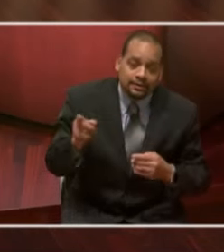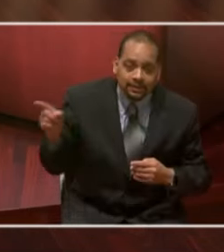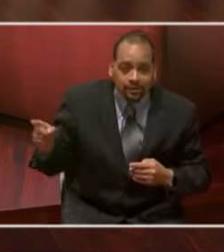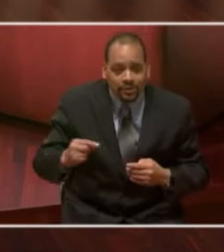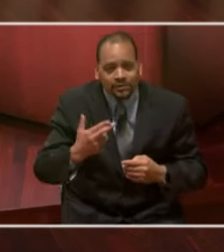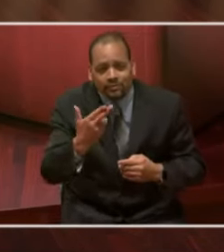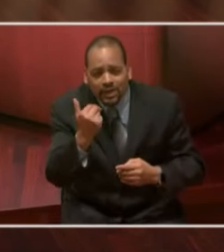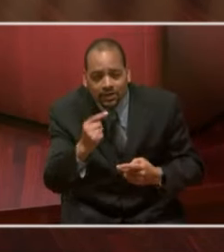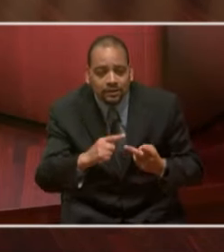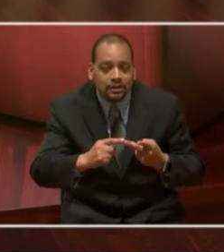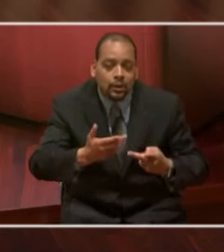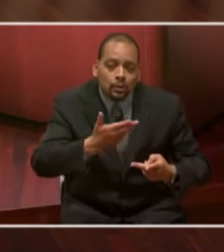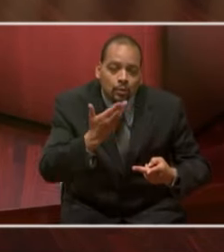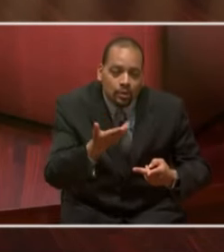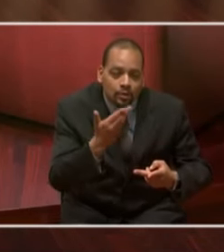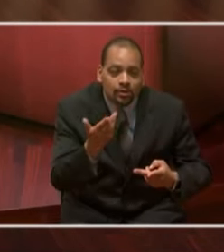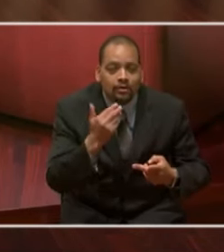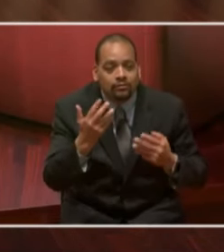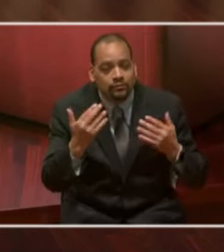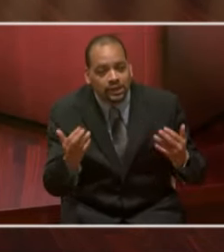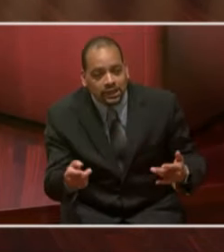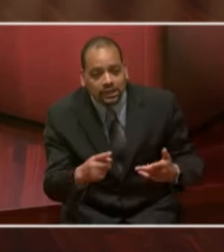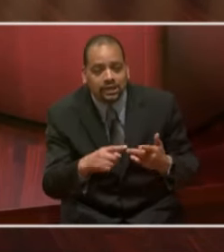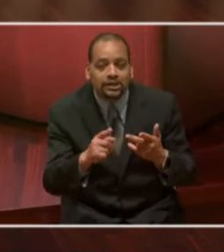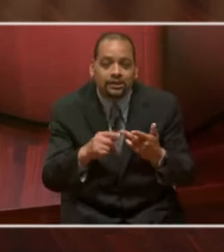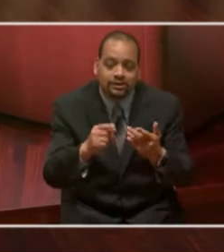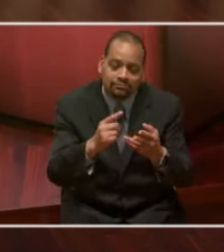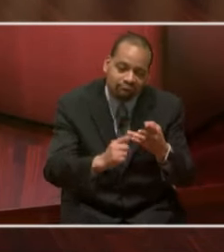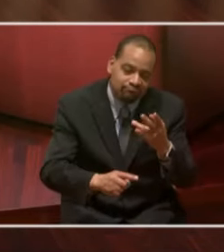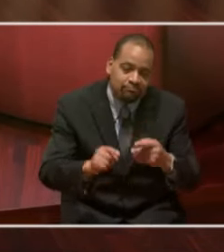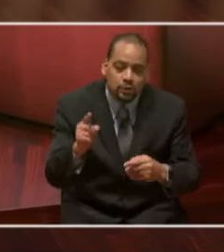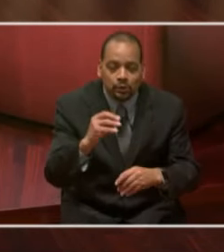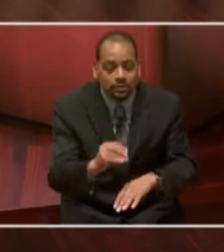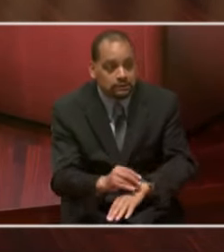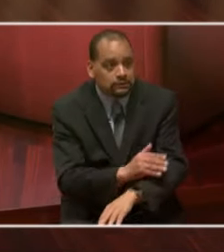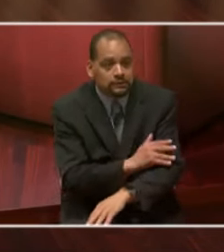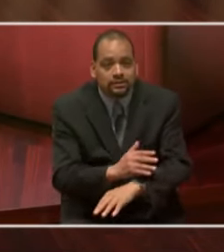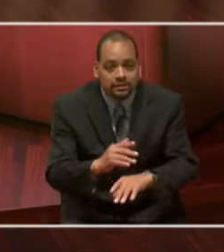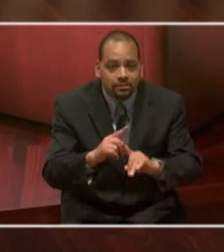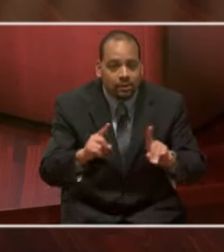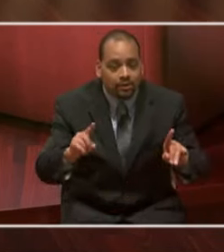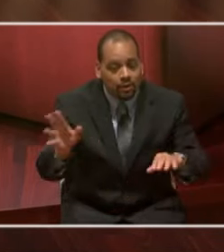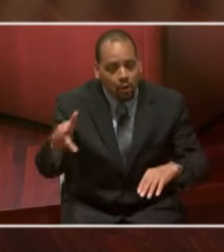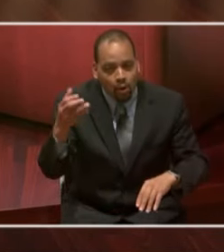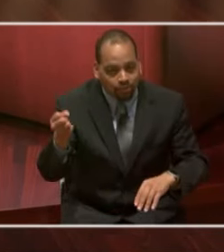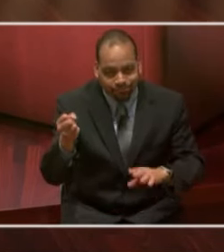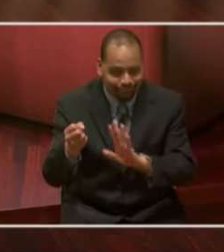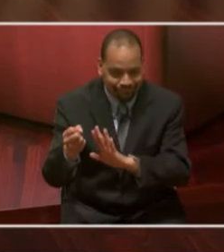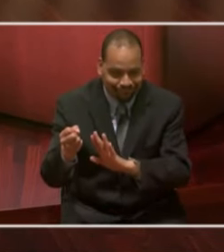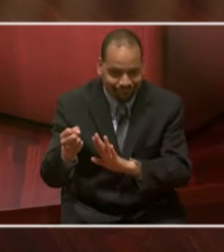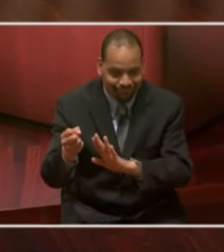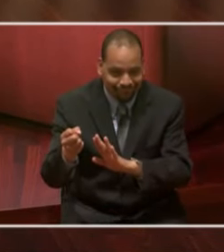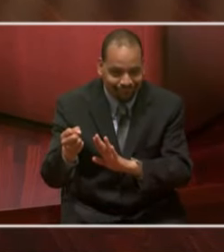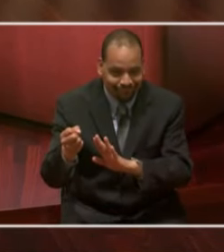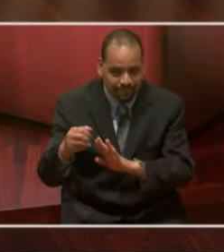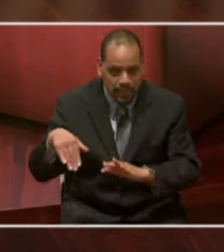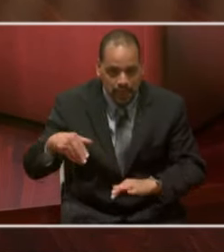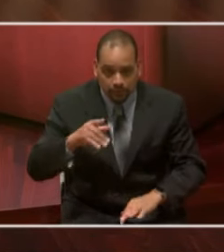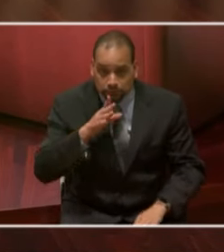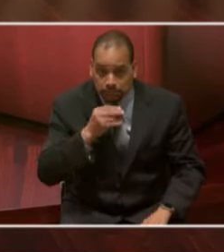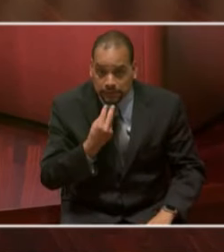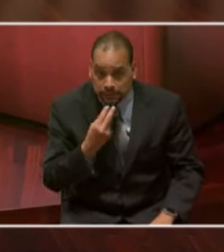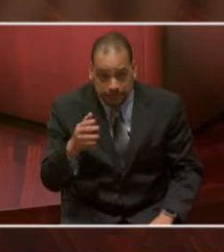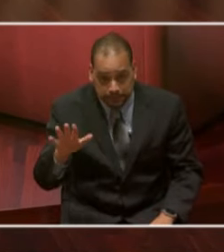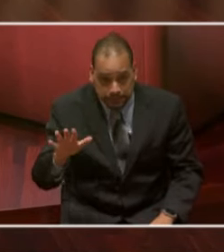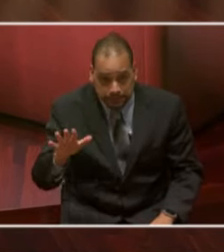white women, colored women, white waiting, colored waiting. And I would ask my mother, my father, my grandparents, my great-grandparents, why? And they would say,